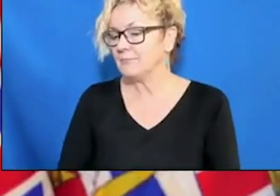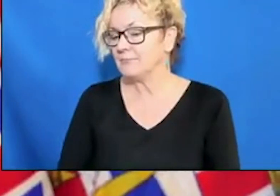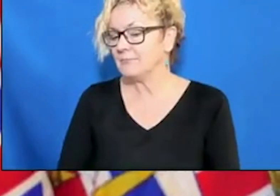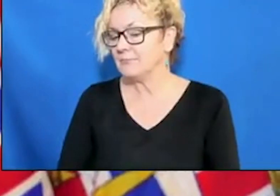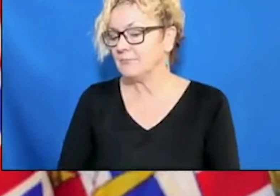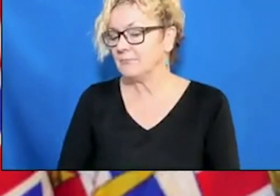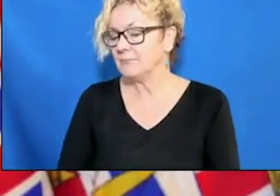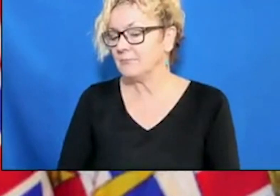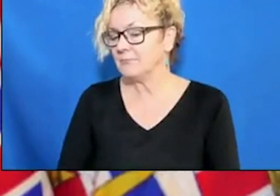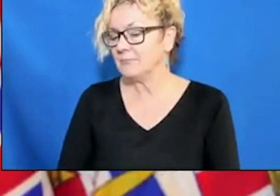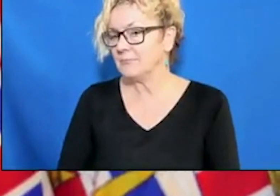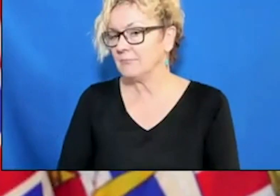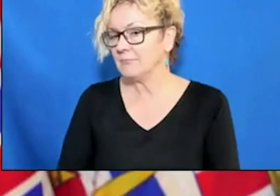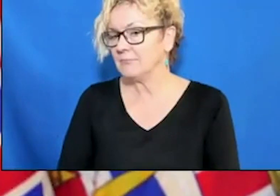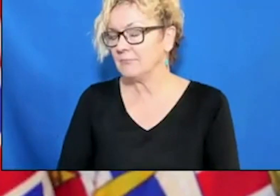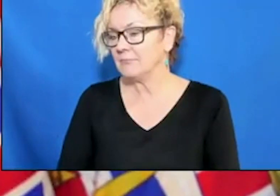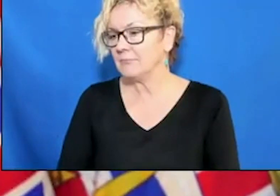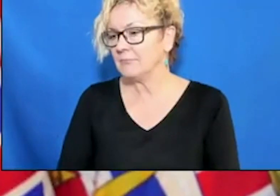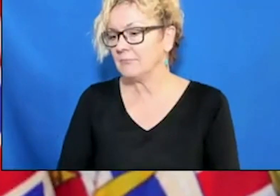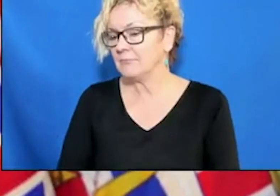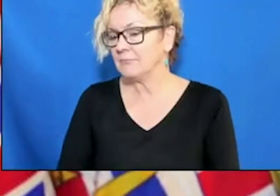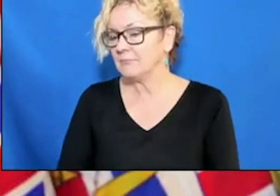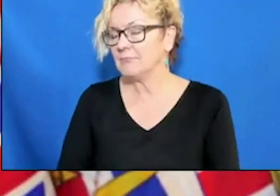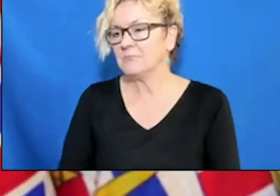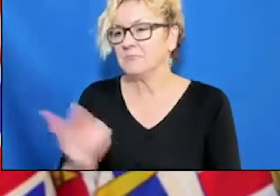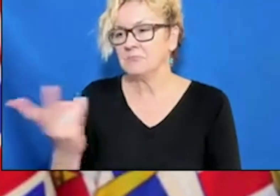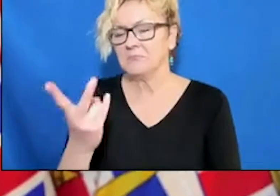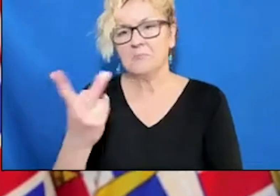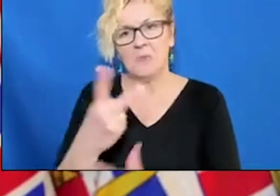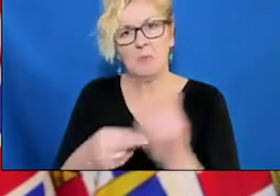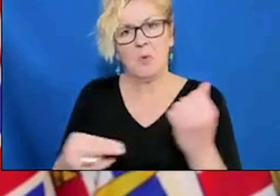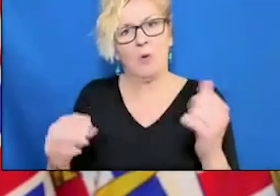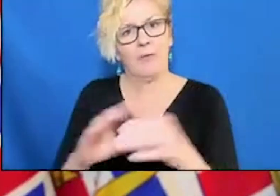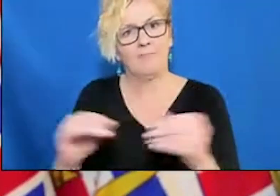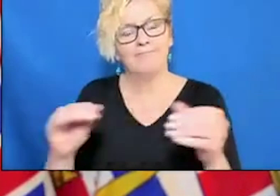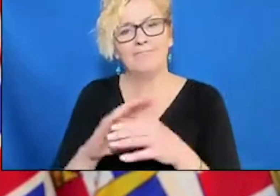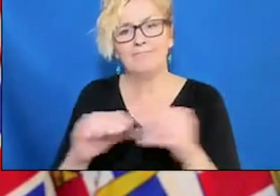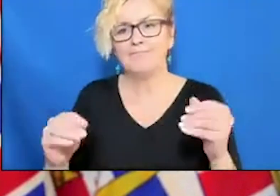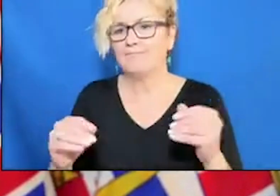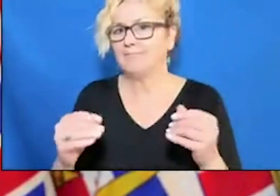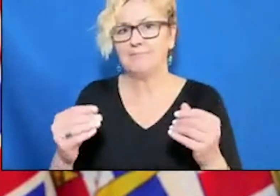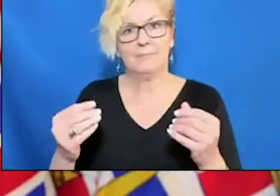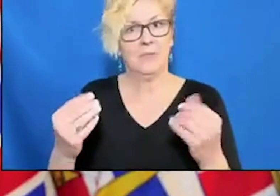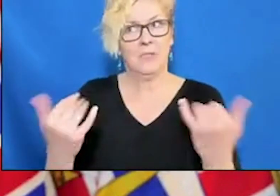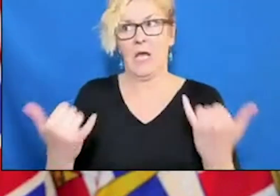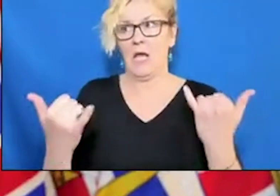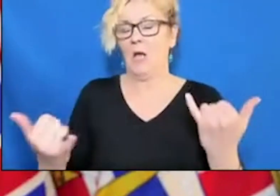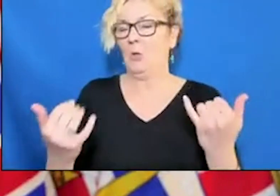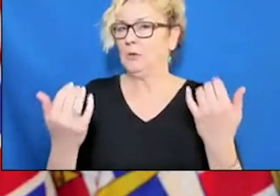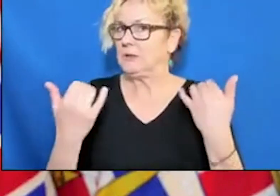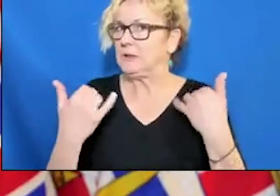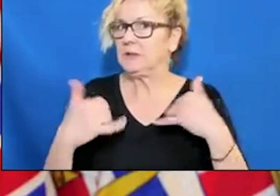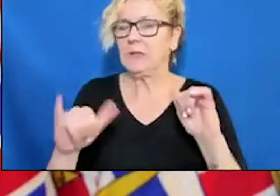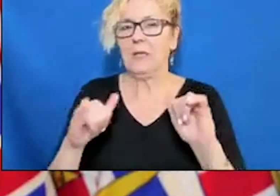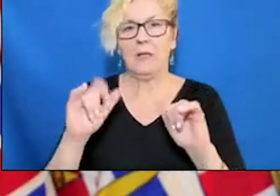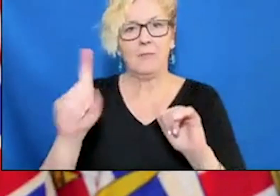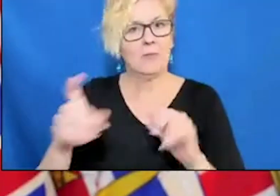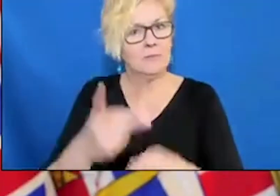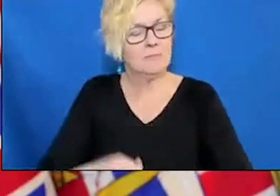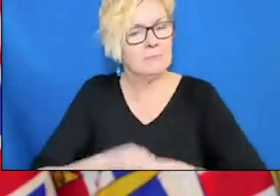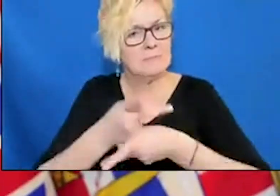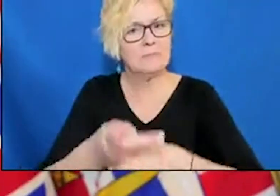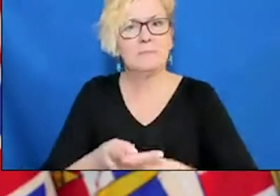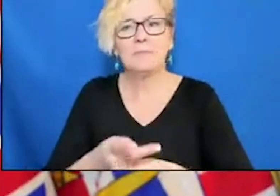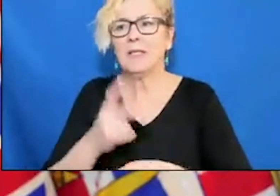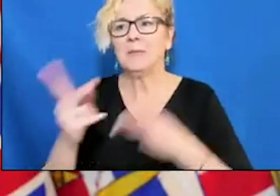it's obvious that you both have been saying now that this is a very challenging time and that people just don't seem to be listening to you when you're saying